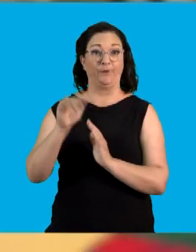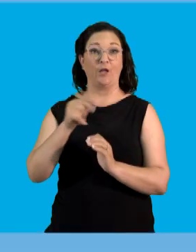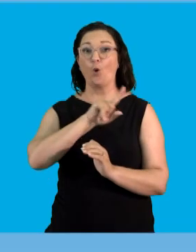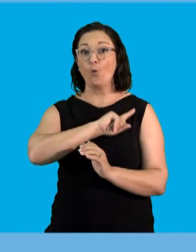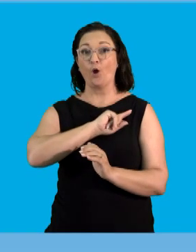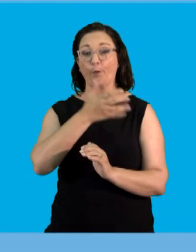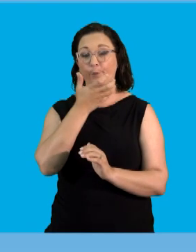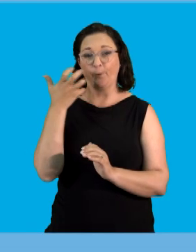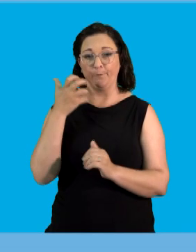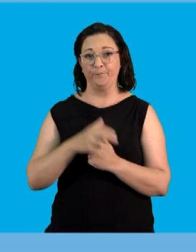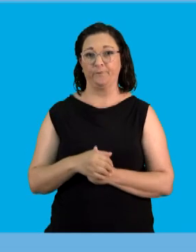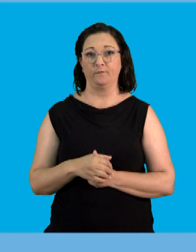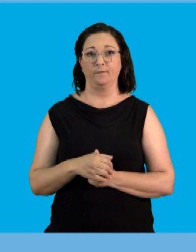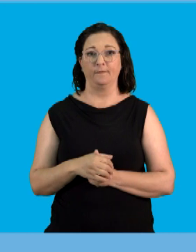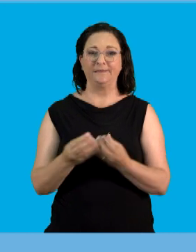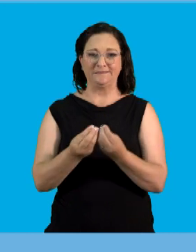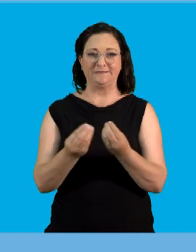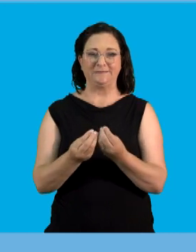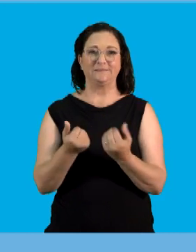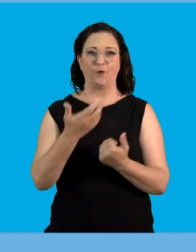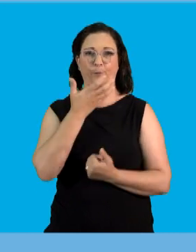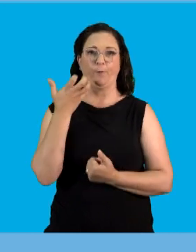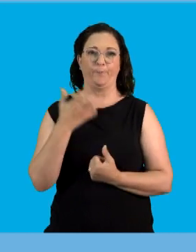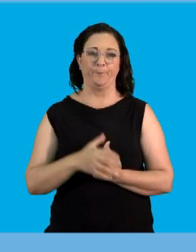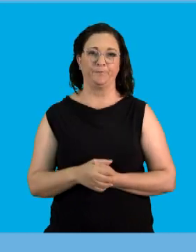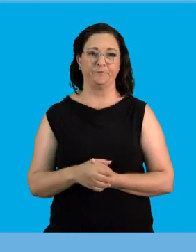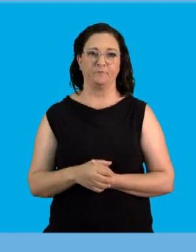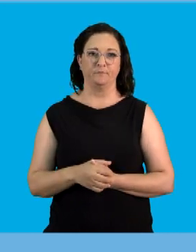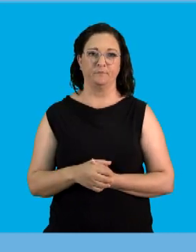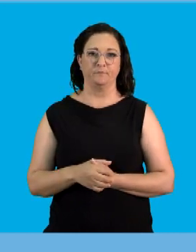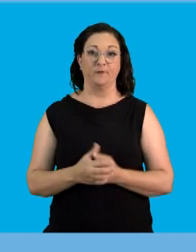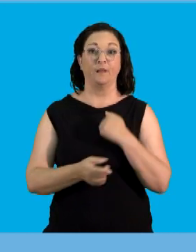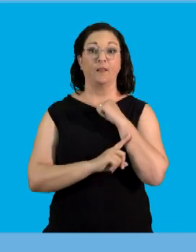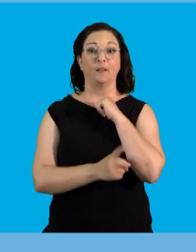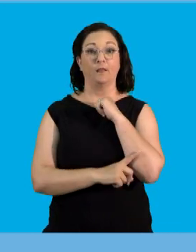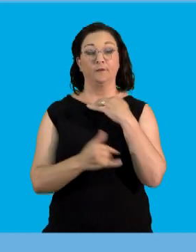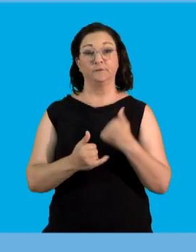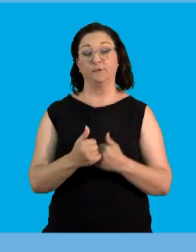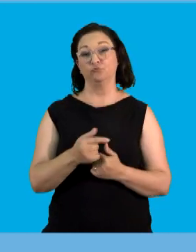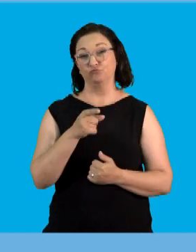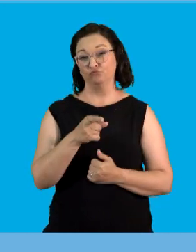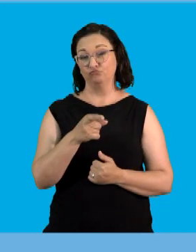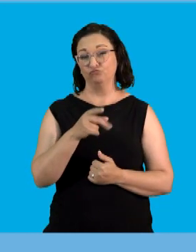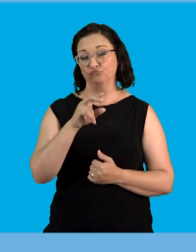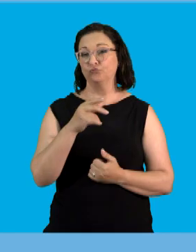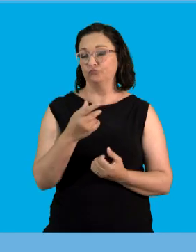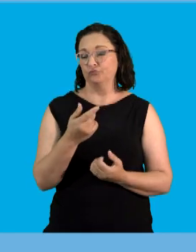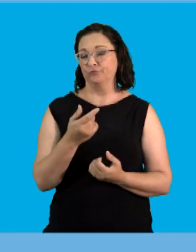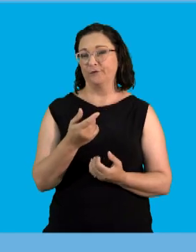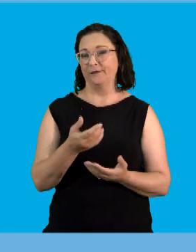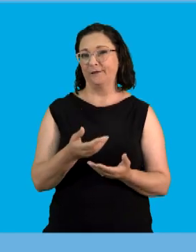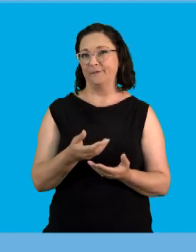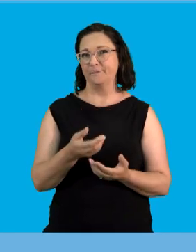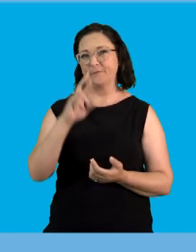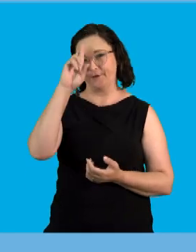particles have been warmed up, or the substance has been warmed up. So the last thing that I want you to take away from this